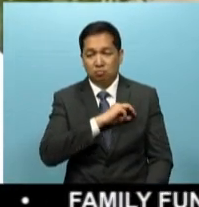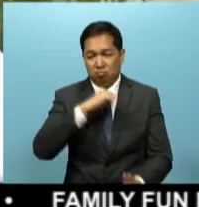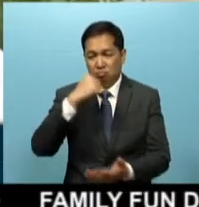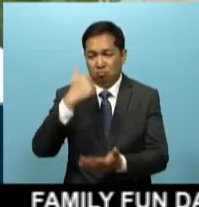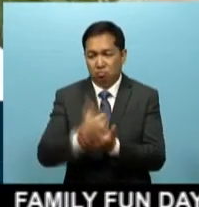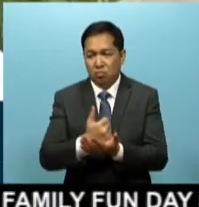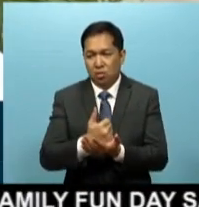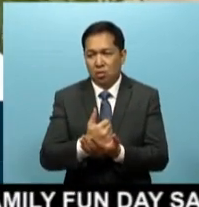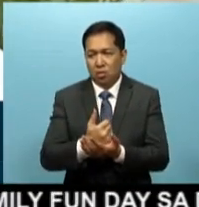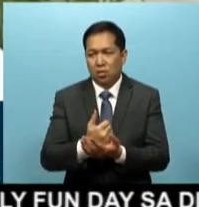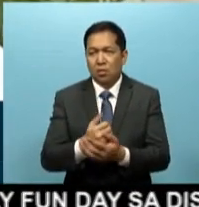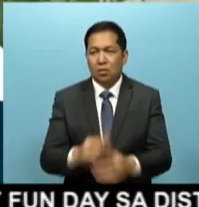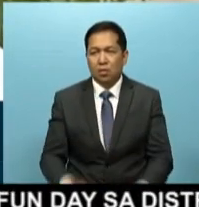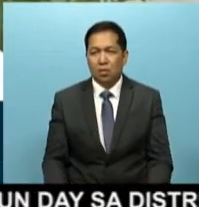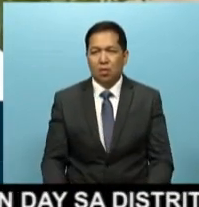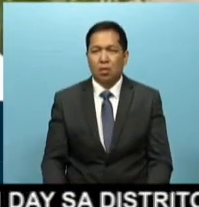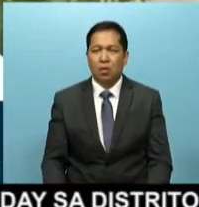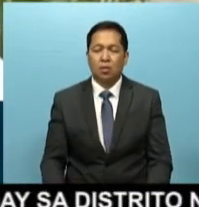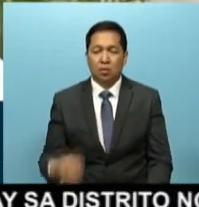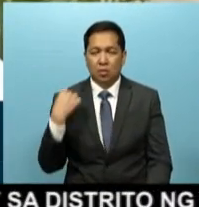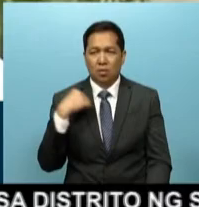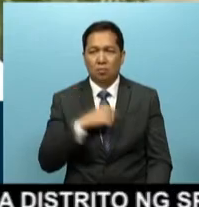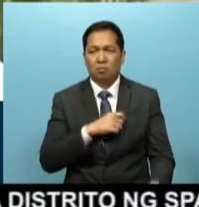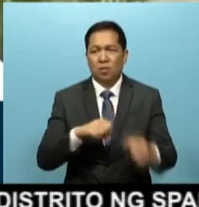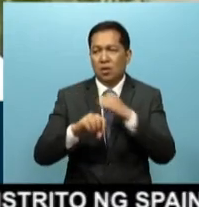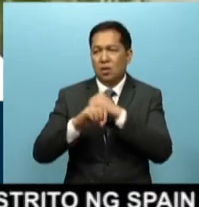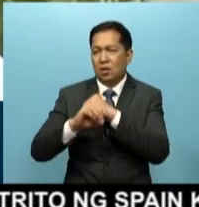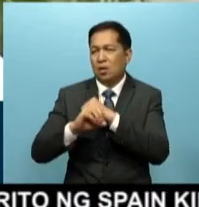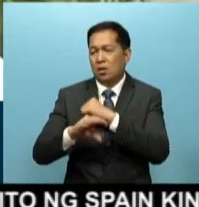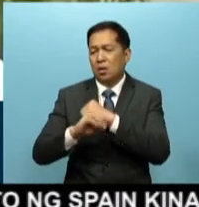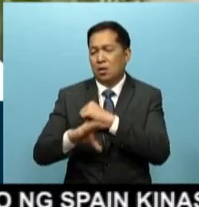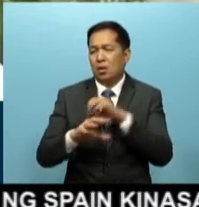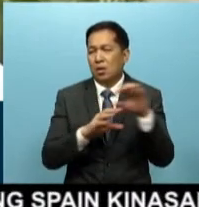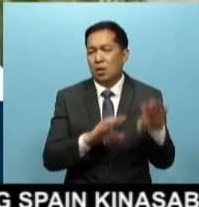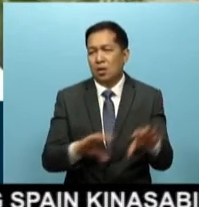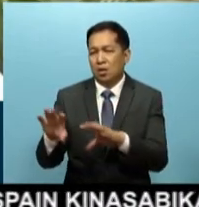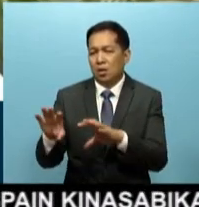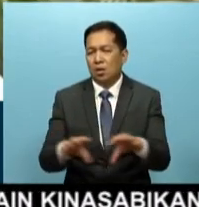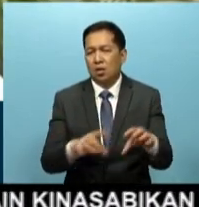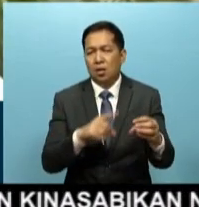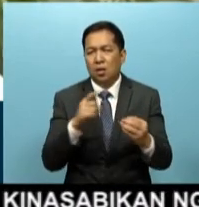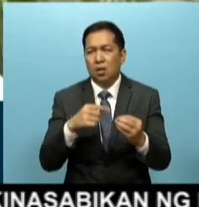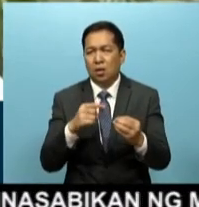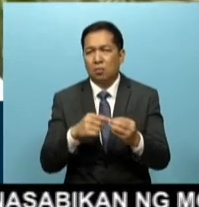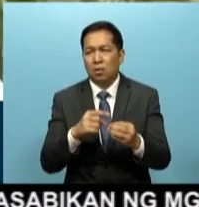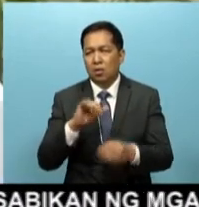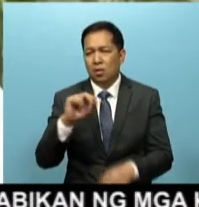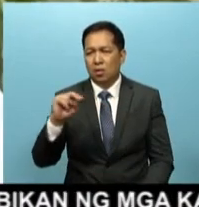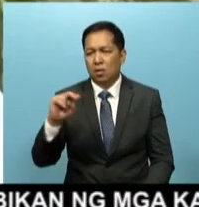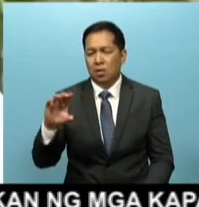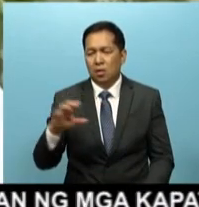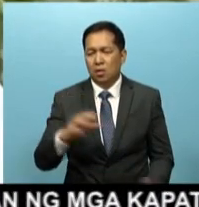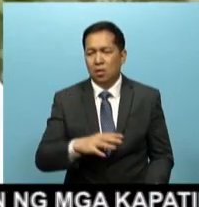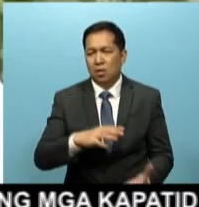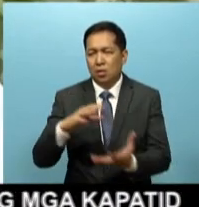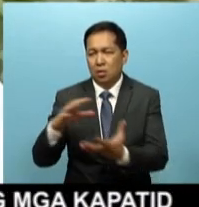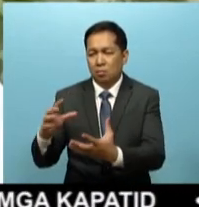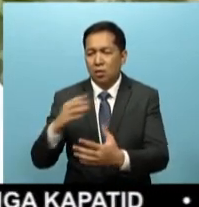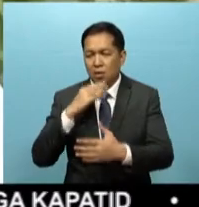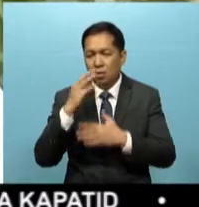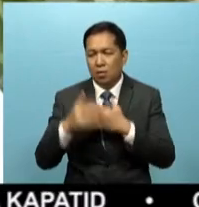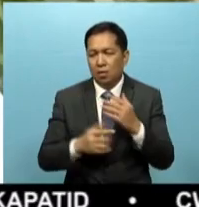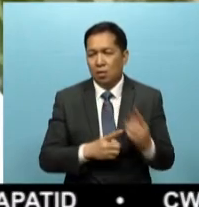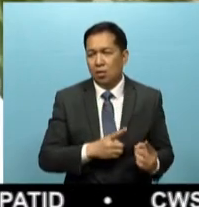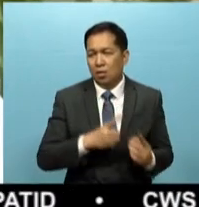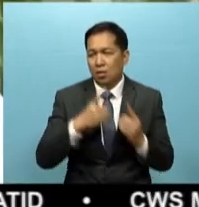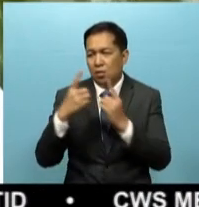the opportunity by launching this activity about INC giving blood donation to continue